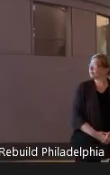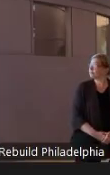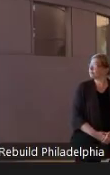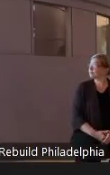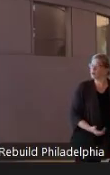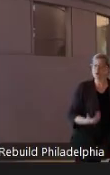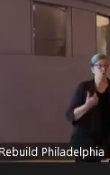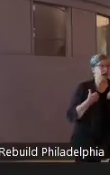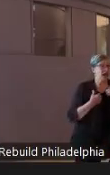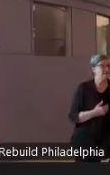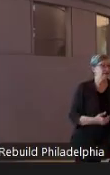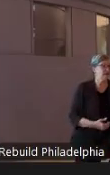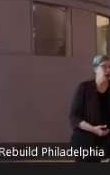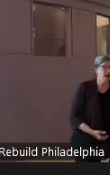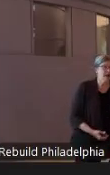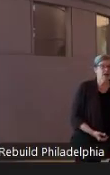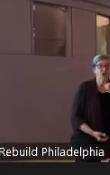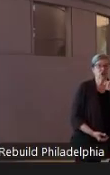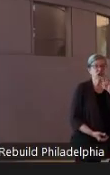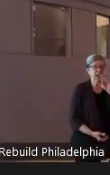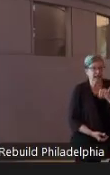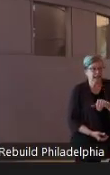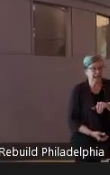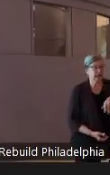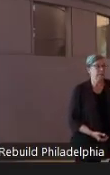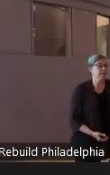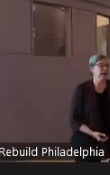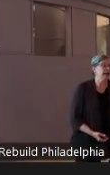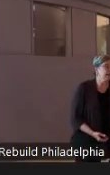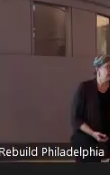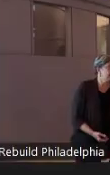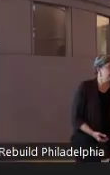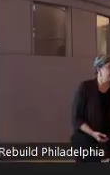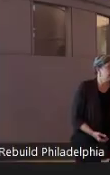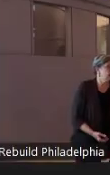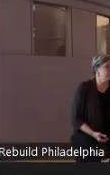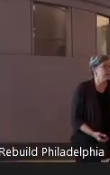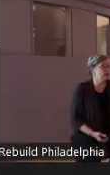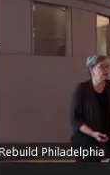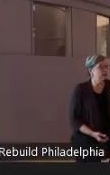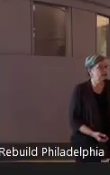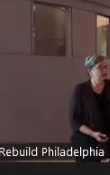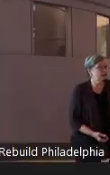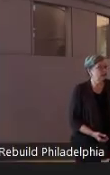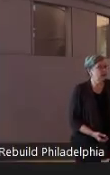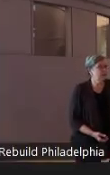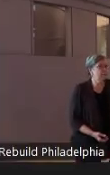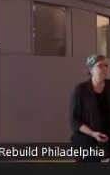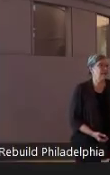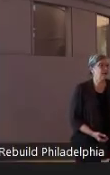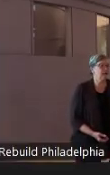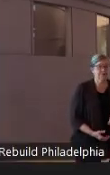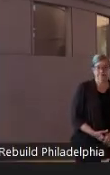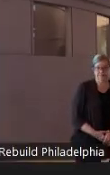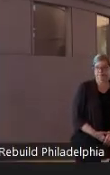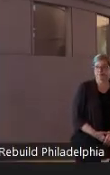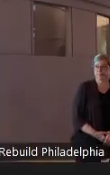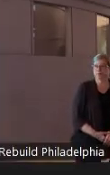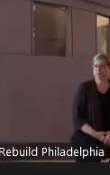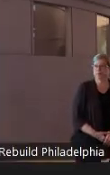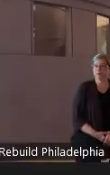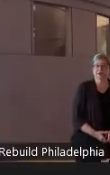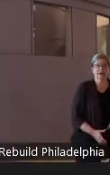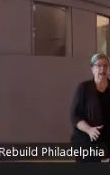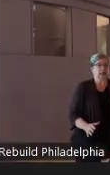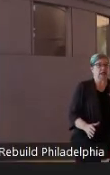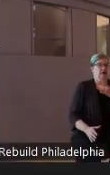We have Donna Griffin, Jenny Chen, Meg Lemure, Marangeli, Maya Rabel. And